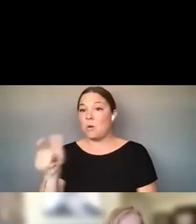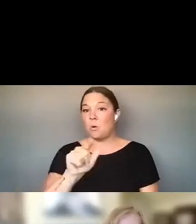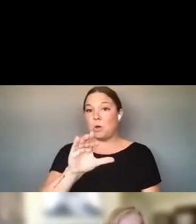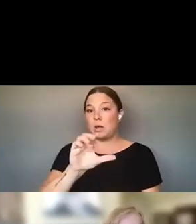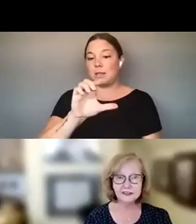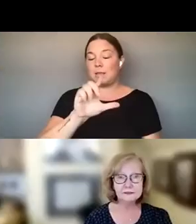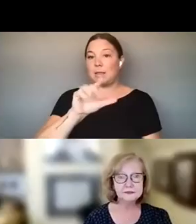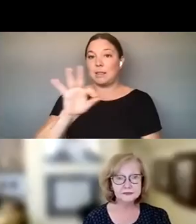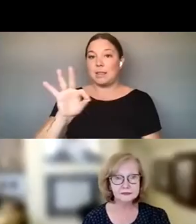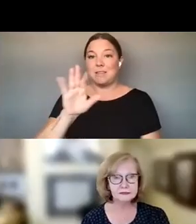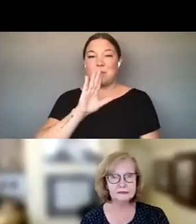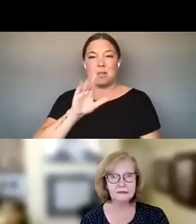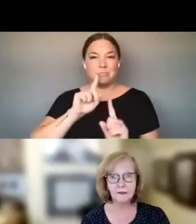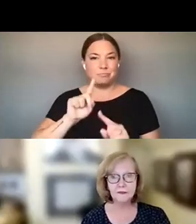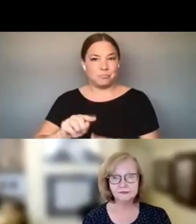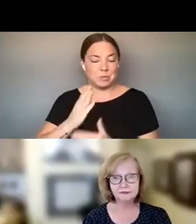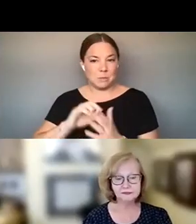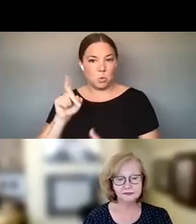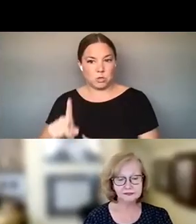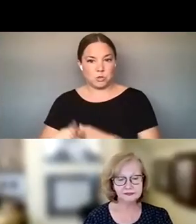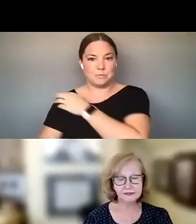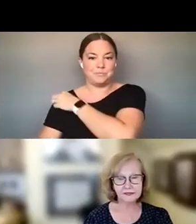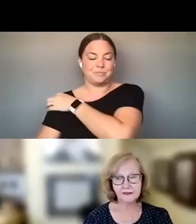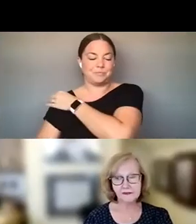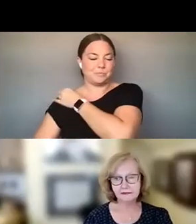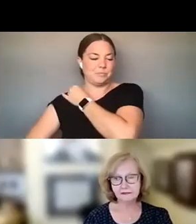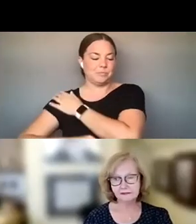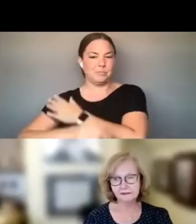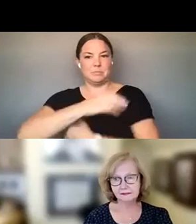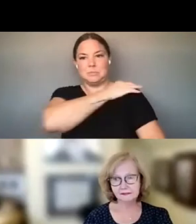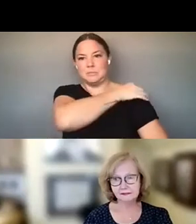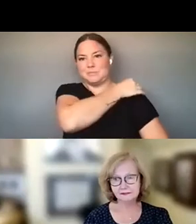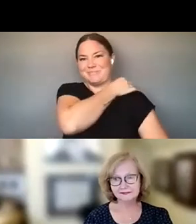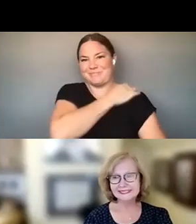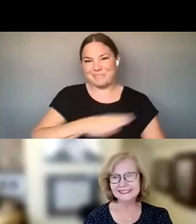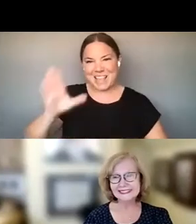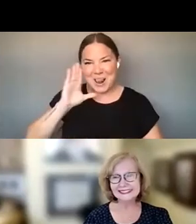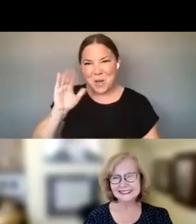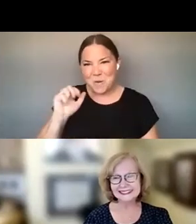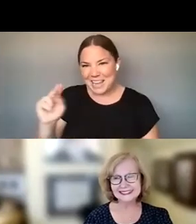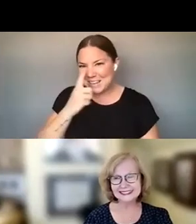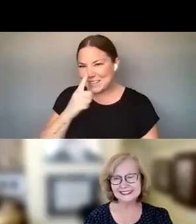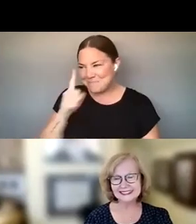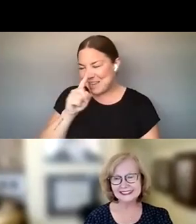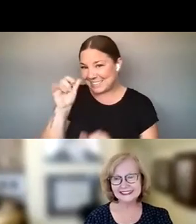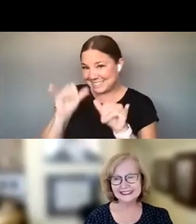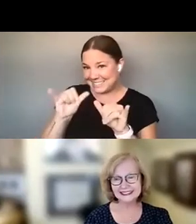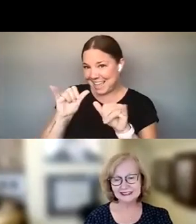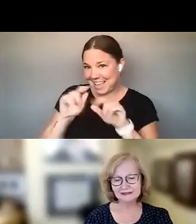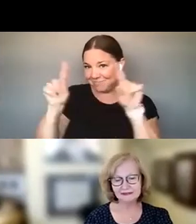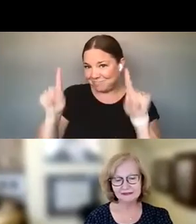questions. Cliff? Hi, Ann. I'm going to ask you to stay on screen, though, if you could, because